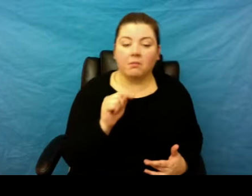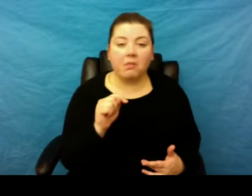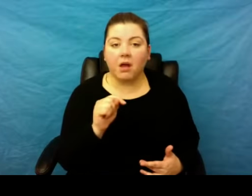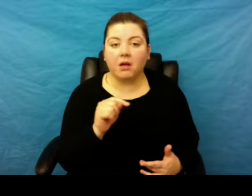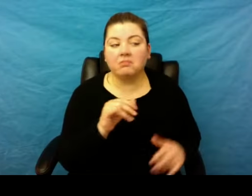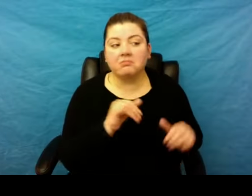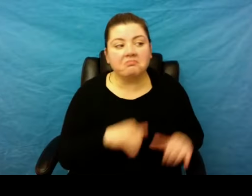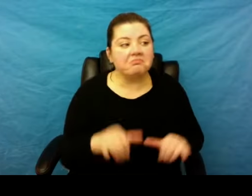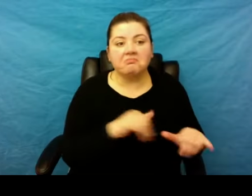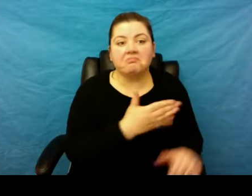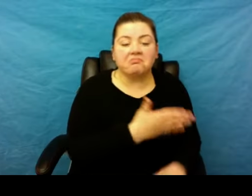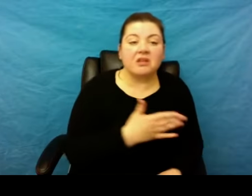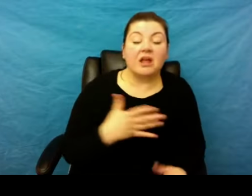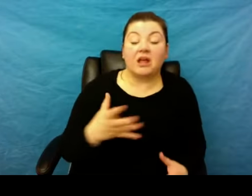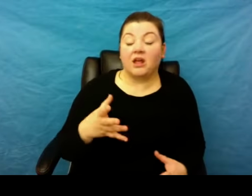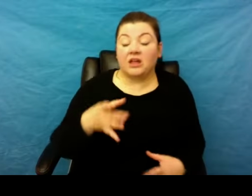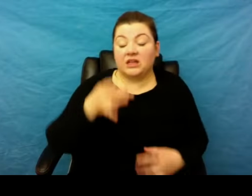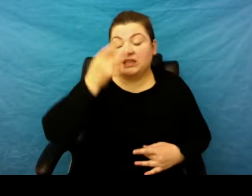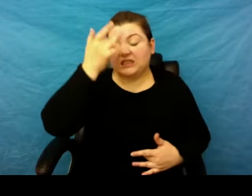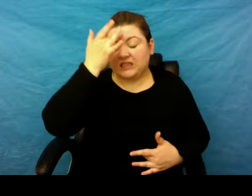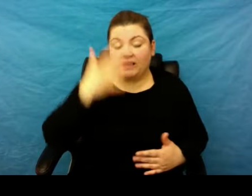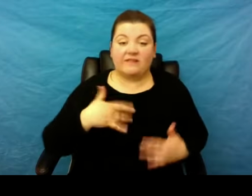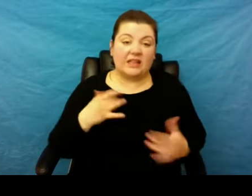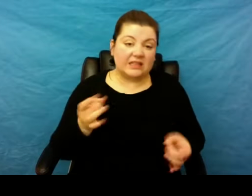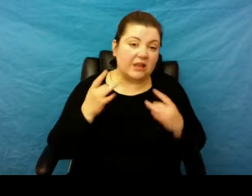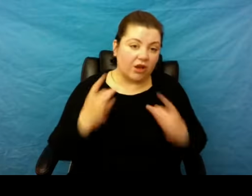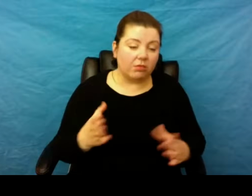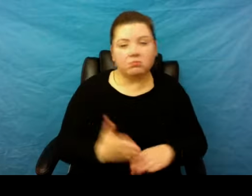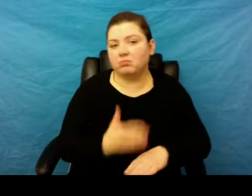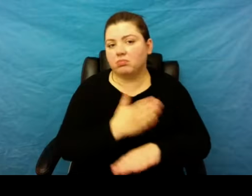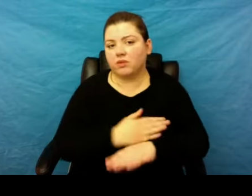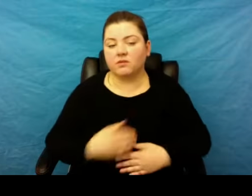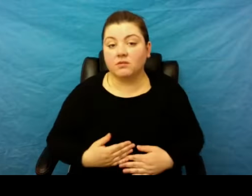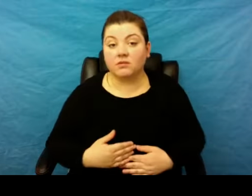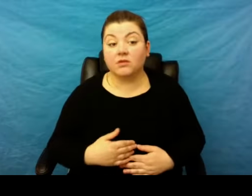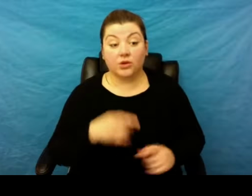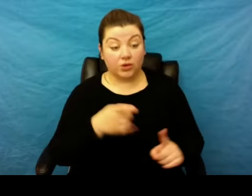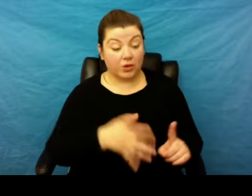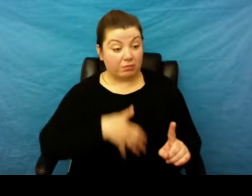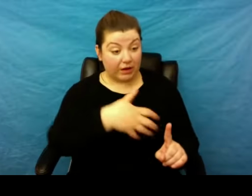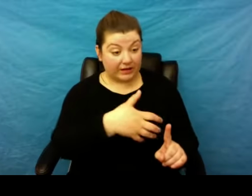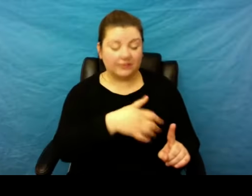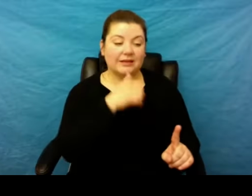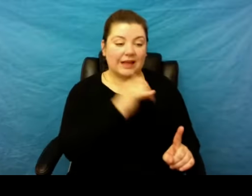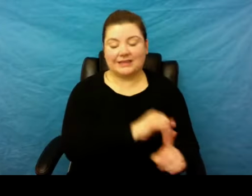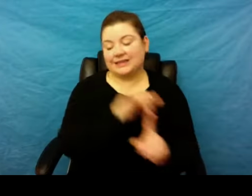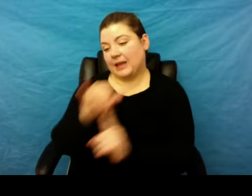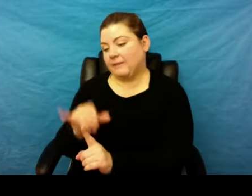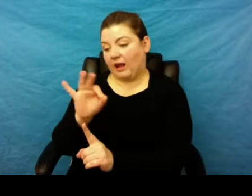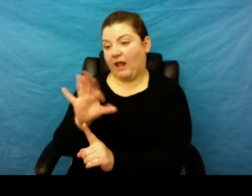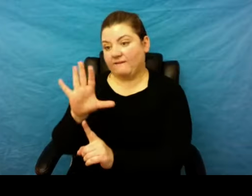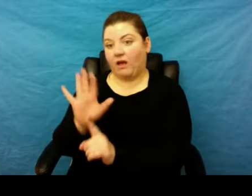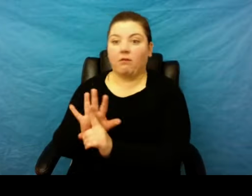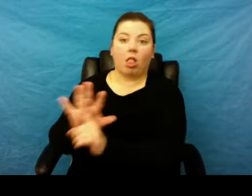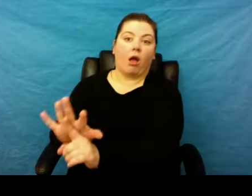is they get it, they feel terrible, and then they get better. I wouldn't treat a pregnant woman like I would a 95-year-old